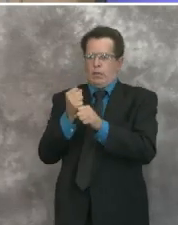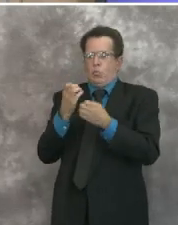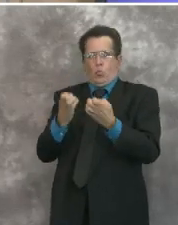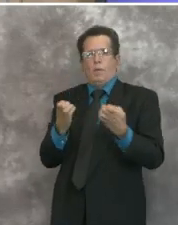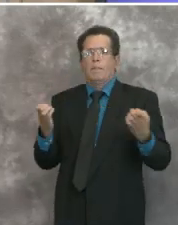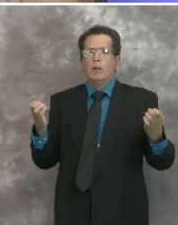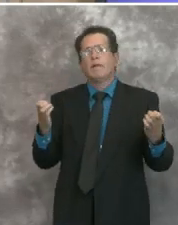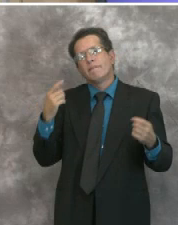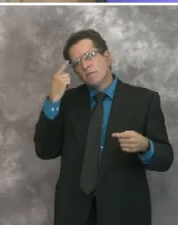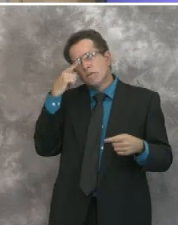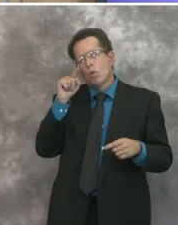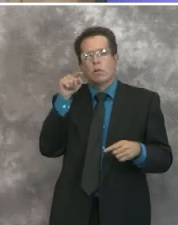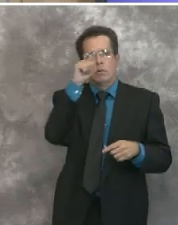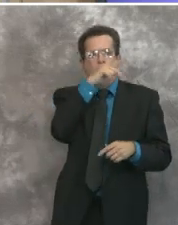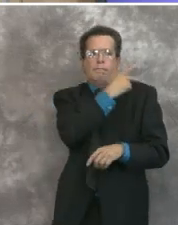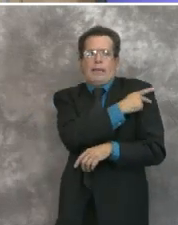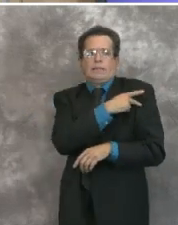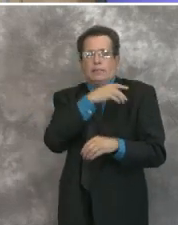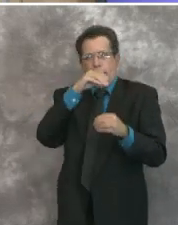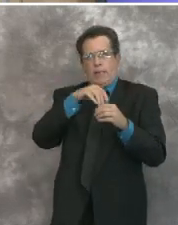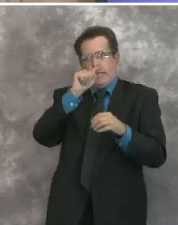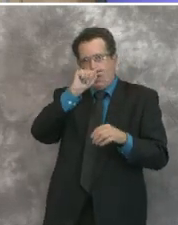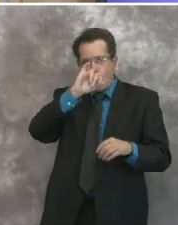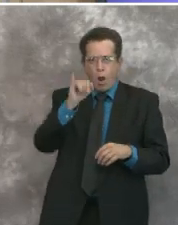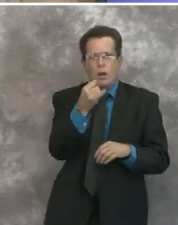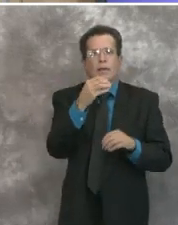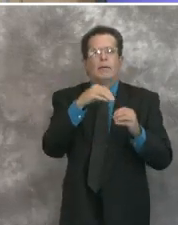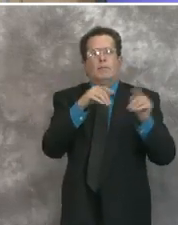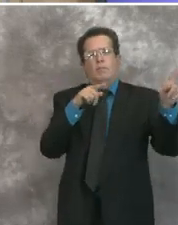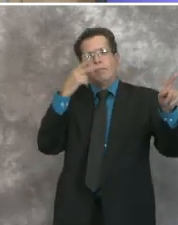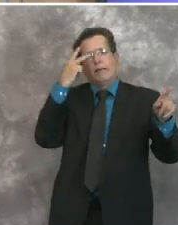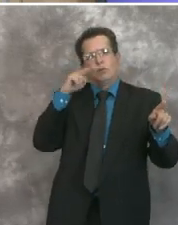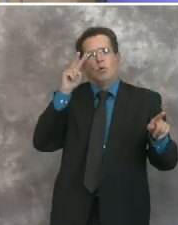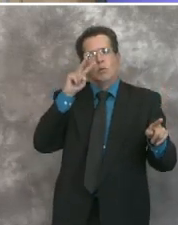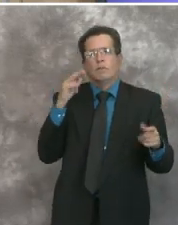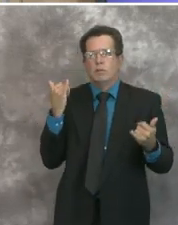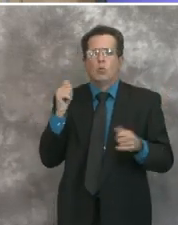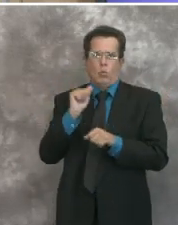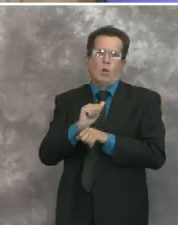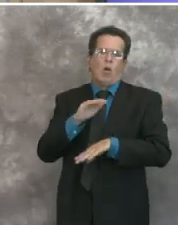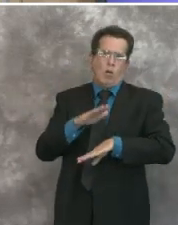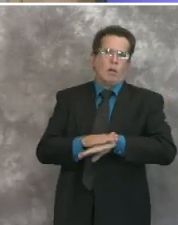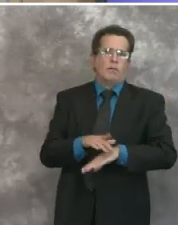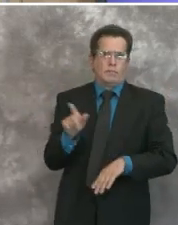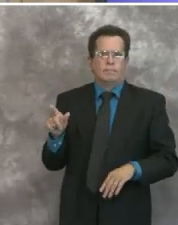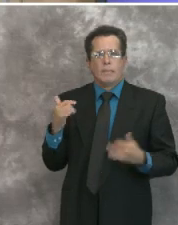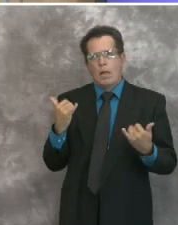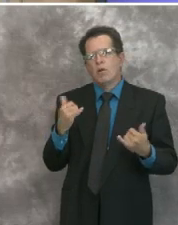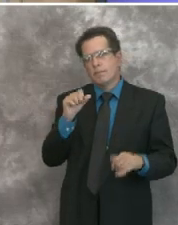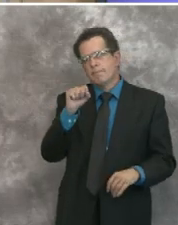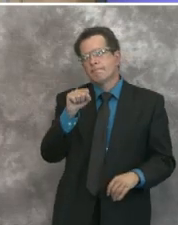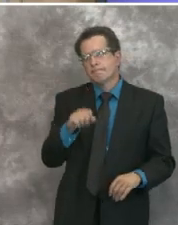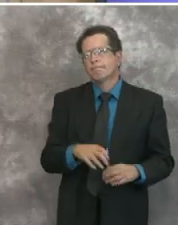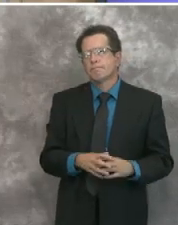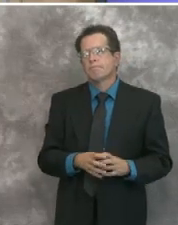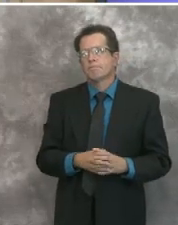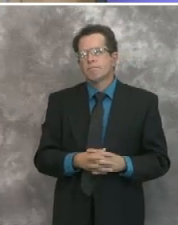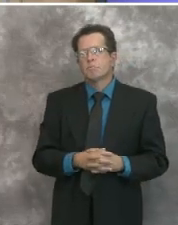for patients that are in Tijuana and Mexico. Let's go to the last call-in question.